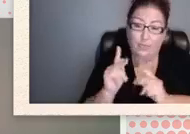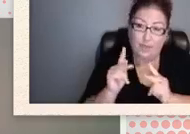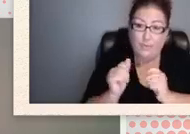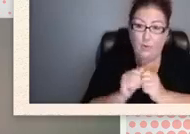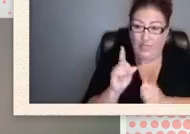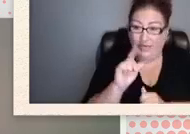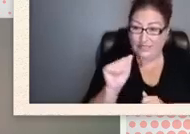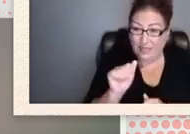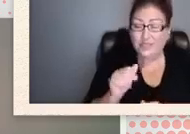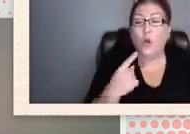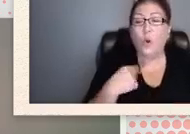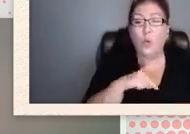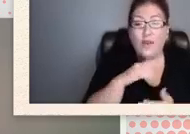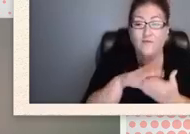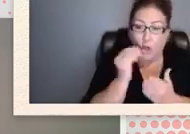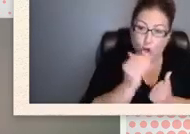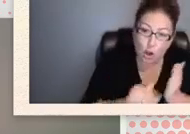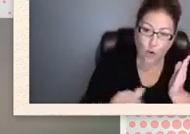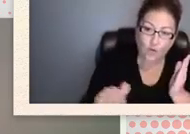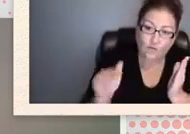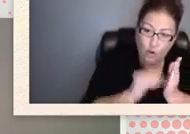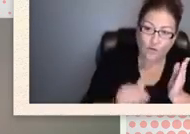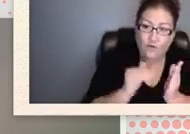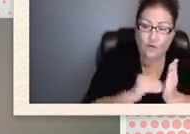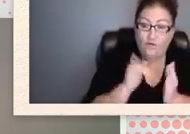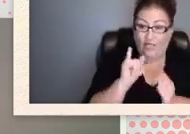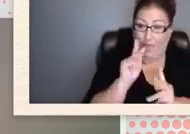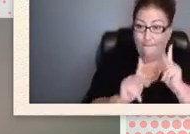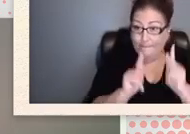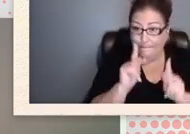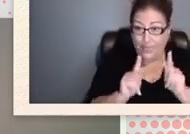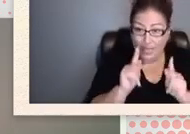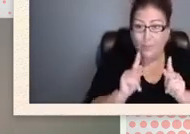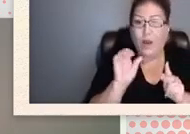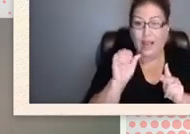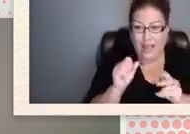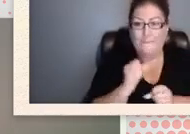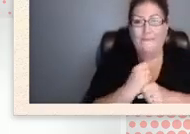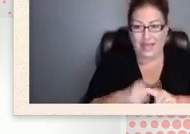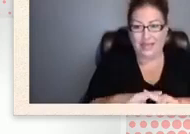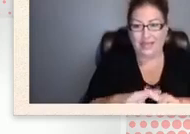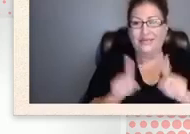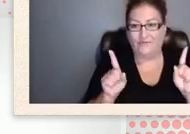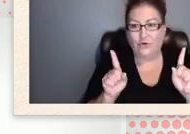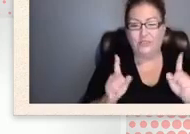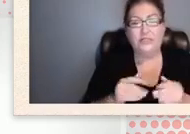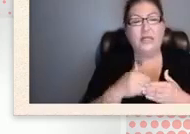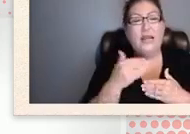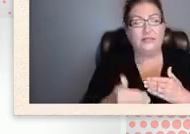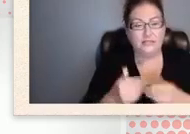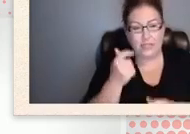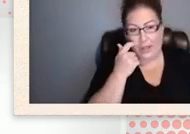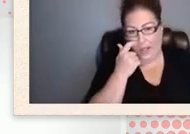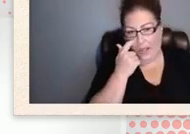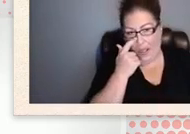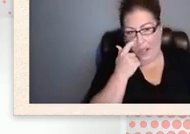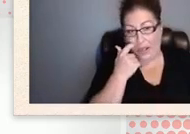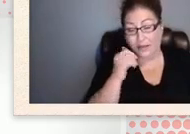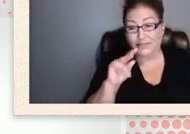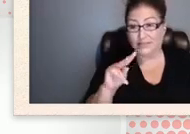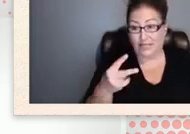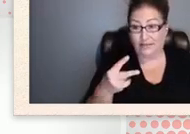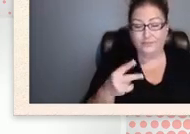have learned over and over that people can make a difference. Next. Second,